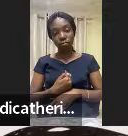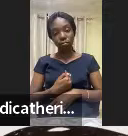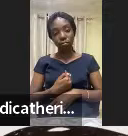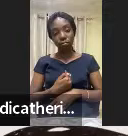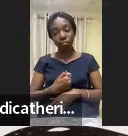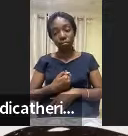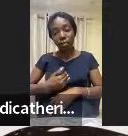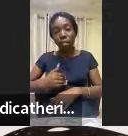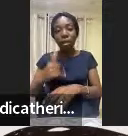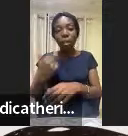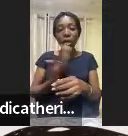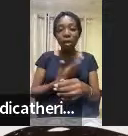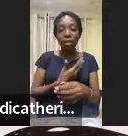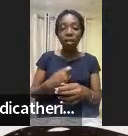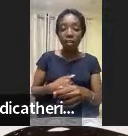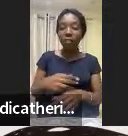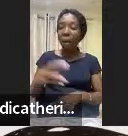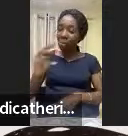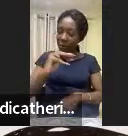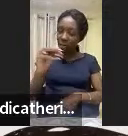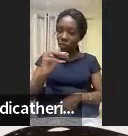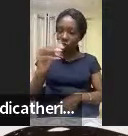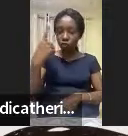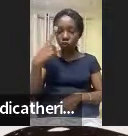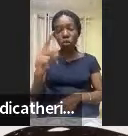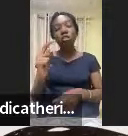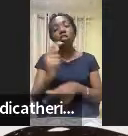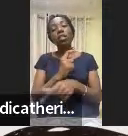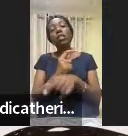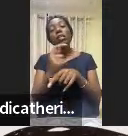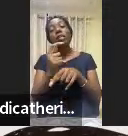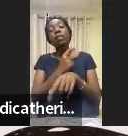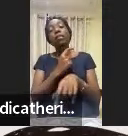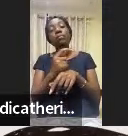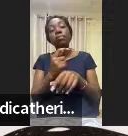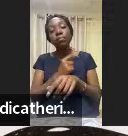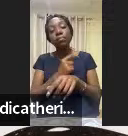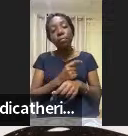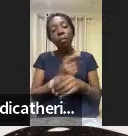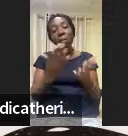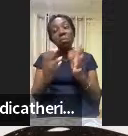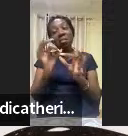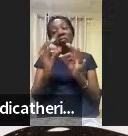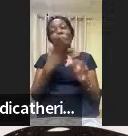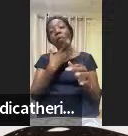allocate millions to trainings. And unless you want to be kicked out of